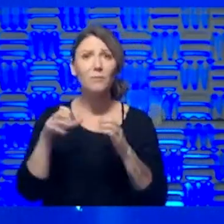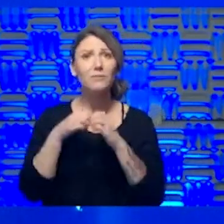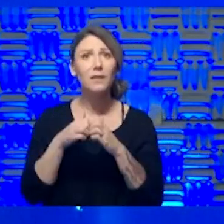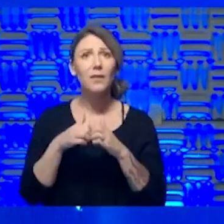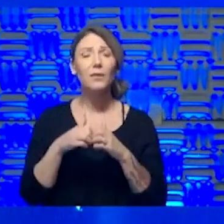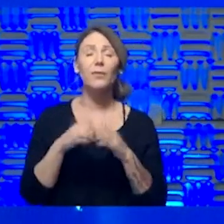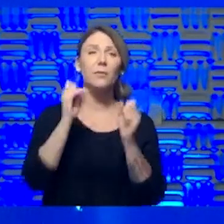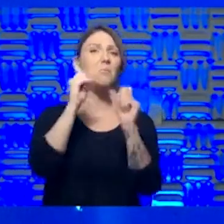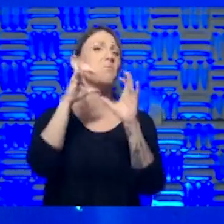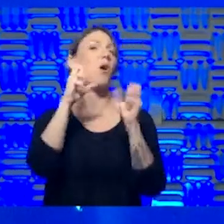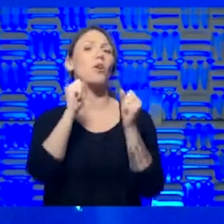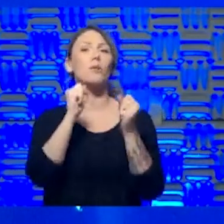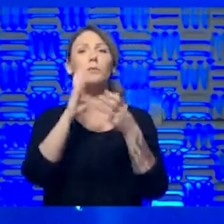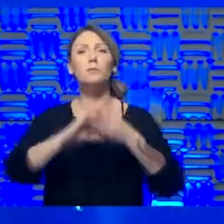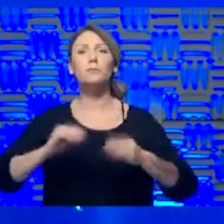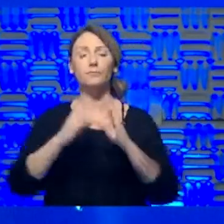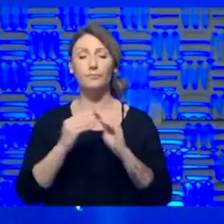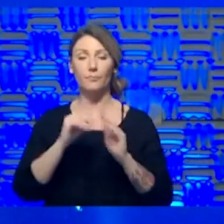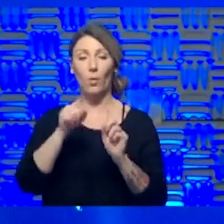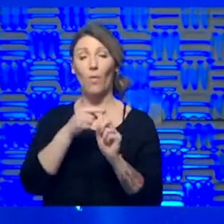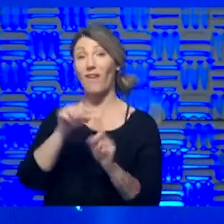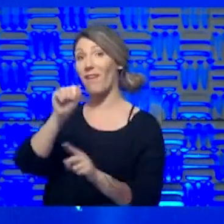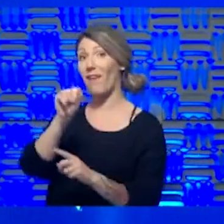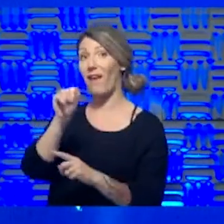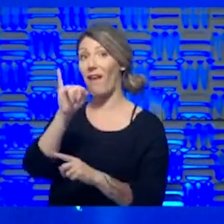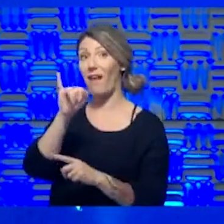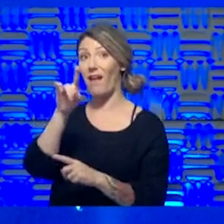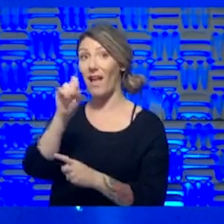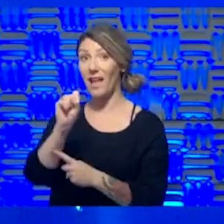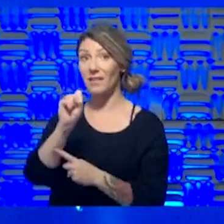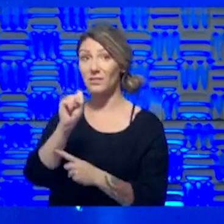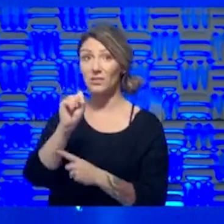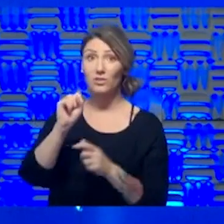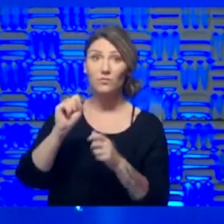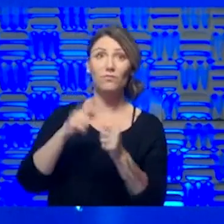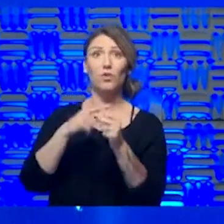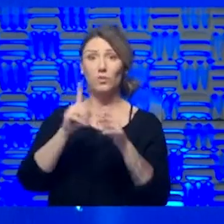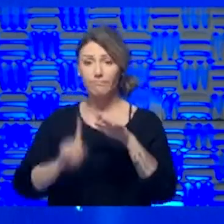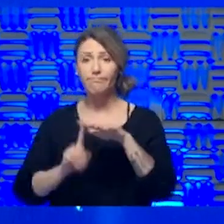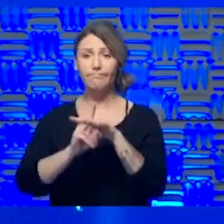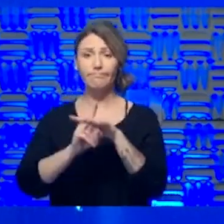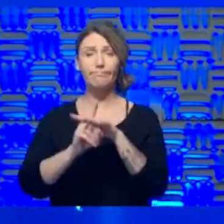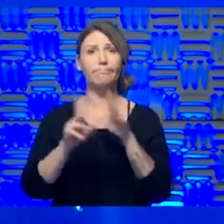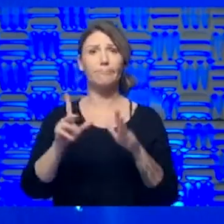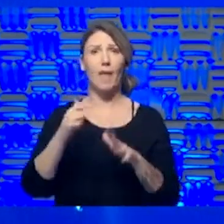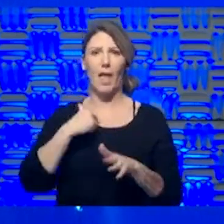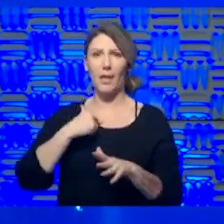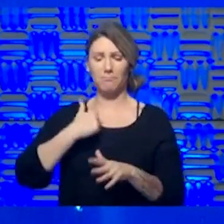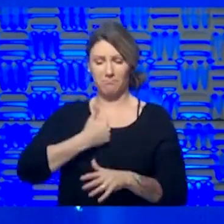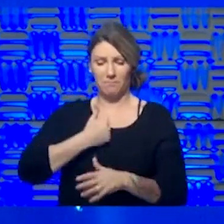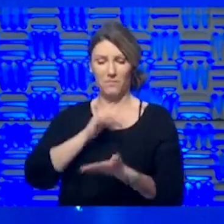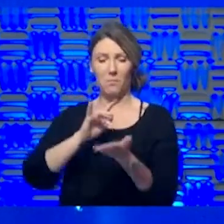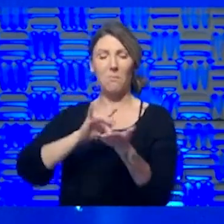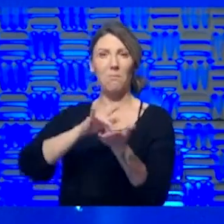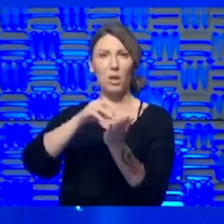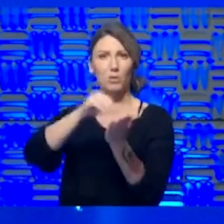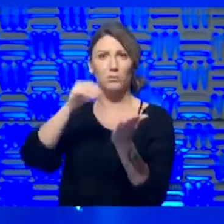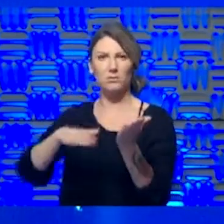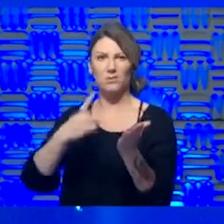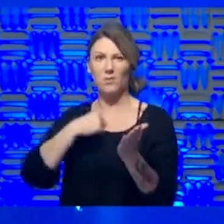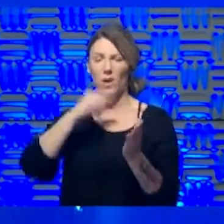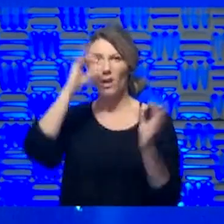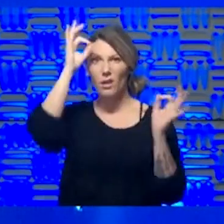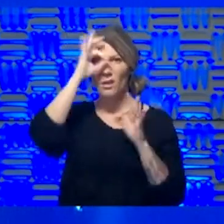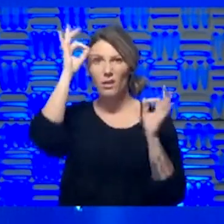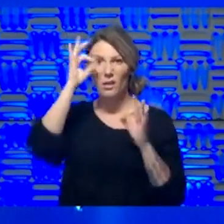when AIDS first presented, I was a medical student, and you know, we didn't know what we were doing. People